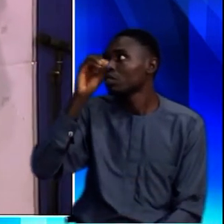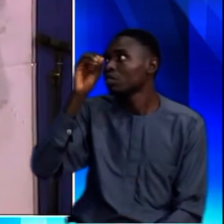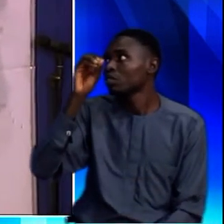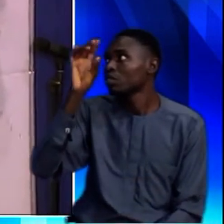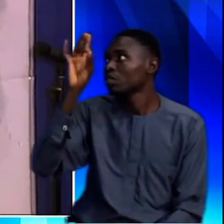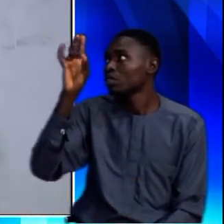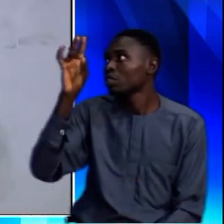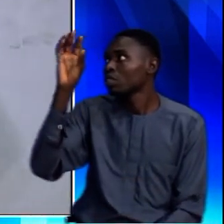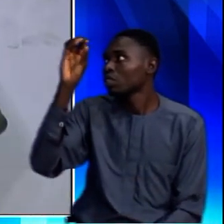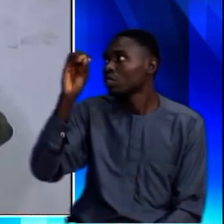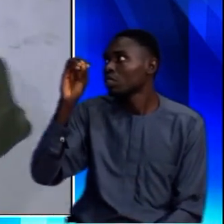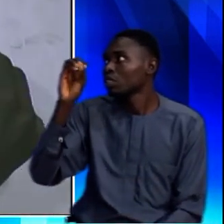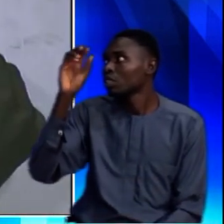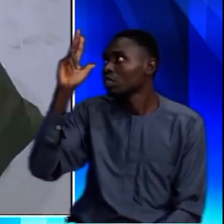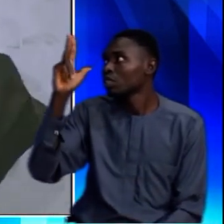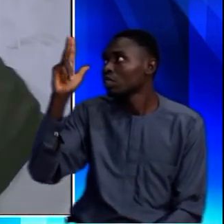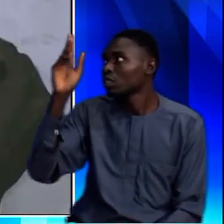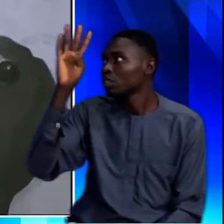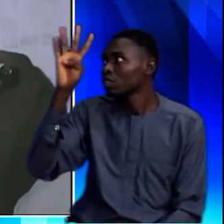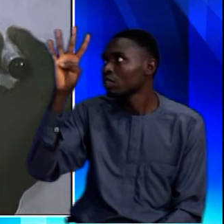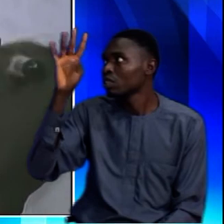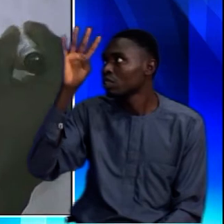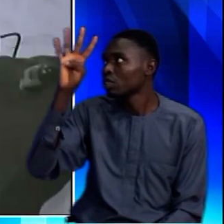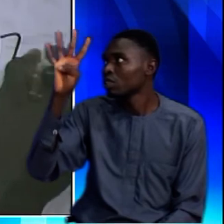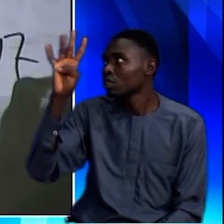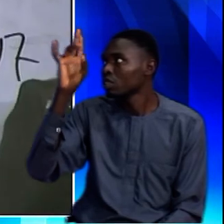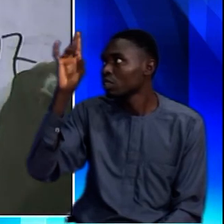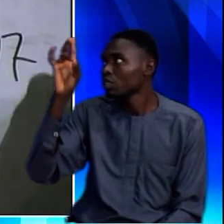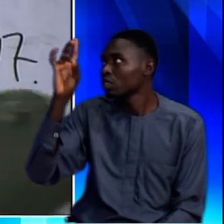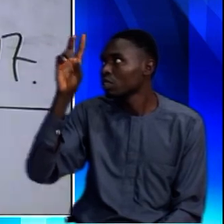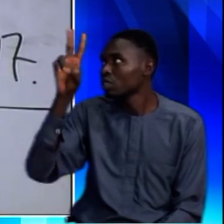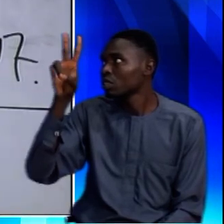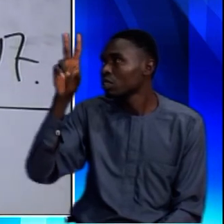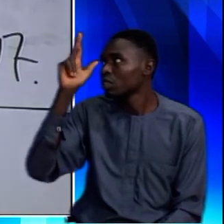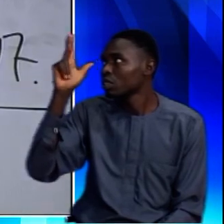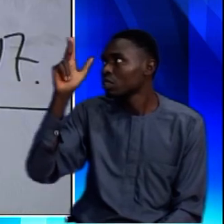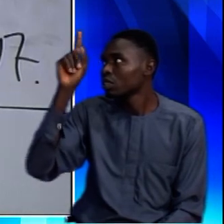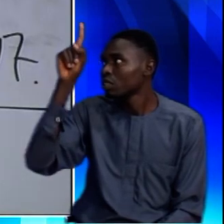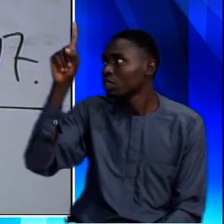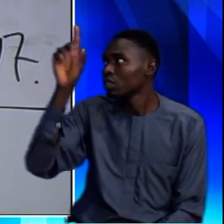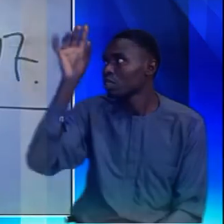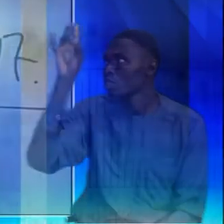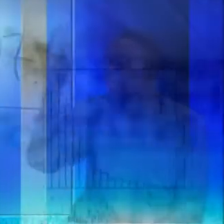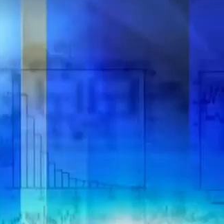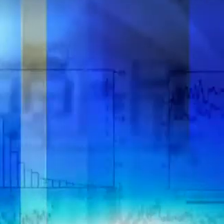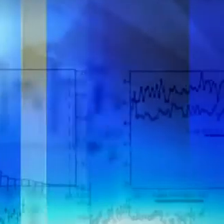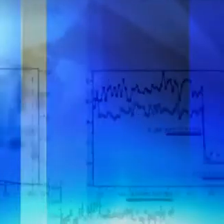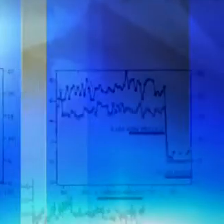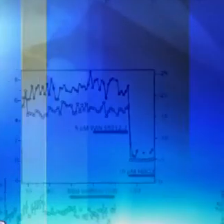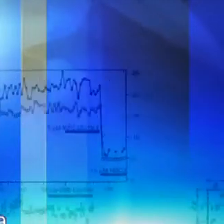070 34 47 23 17. Thank you and have a nice day.